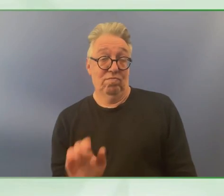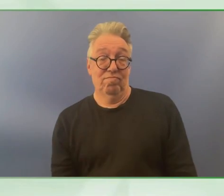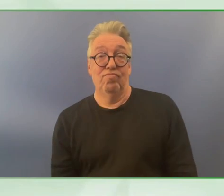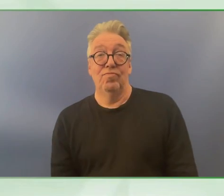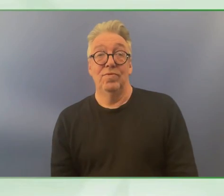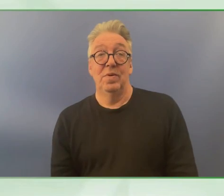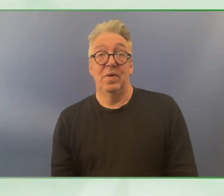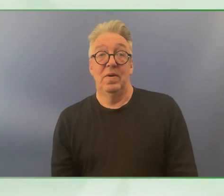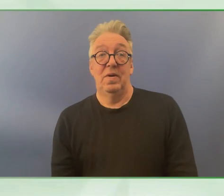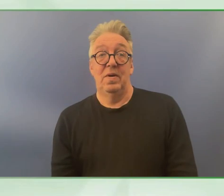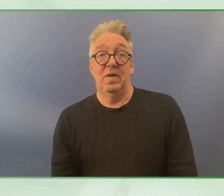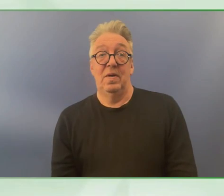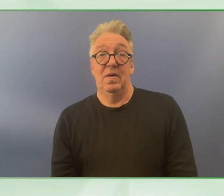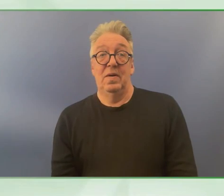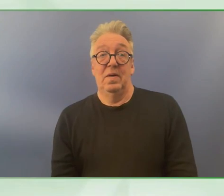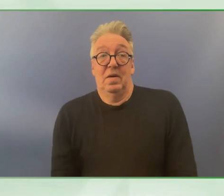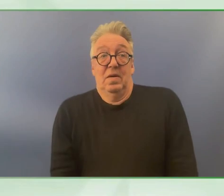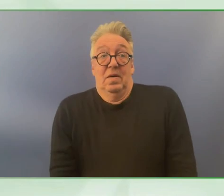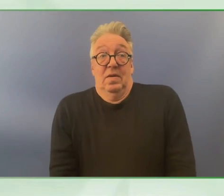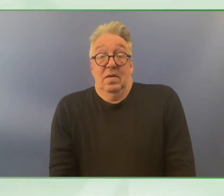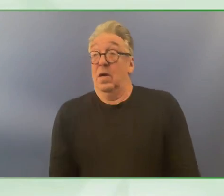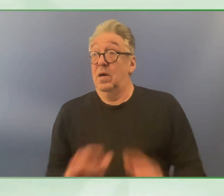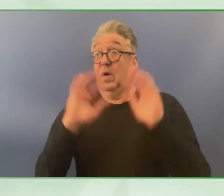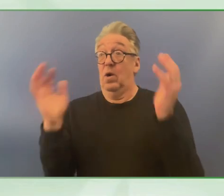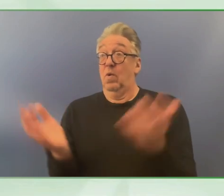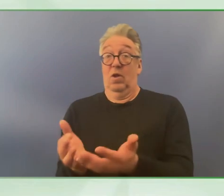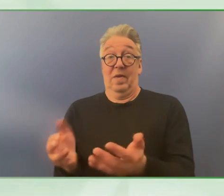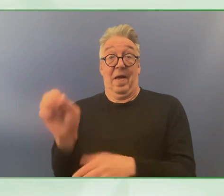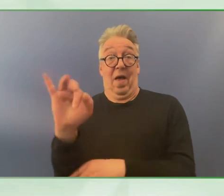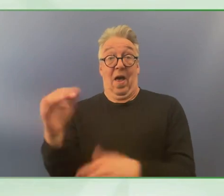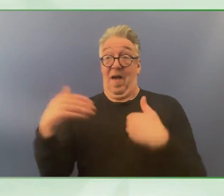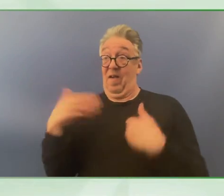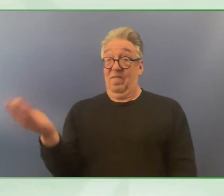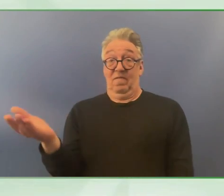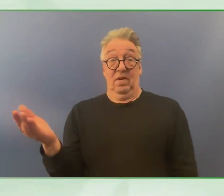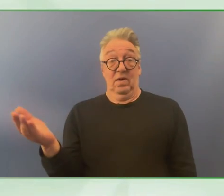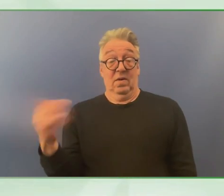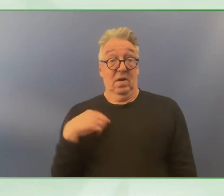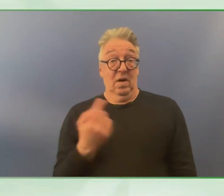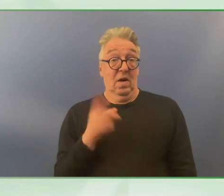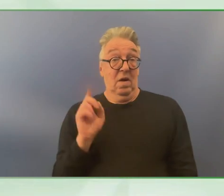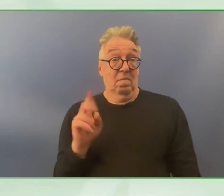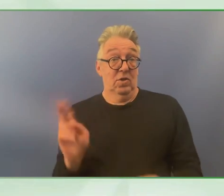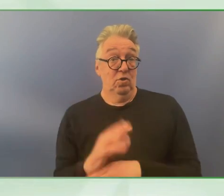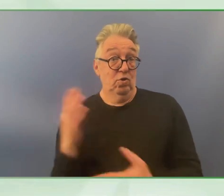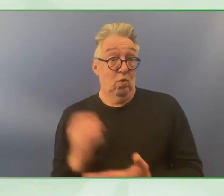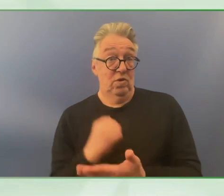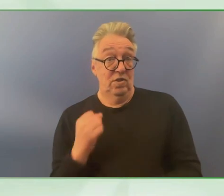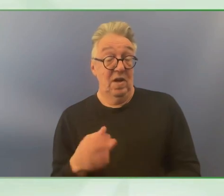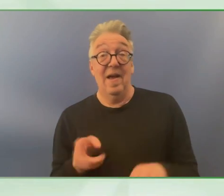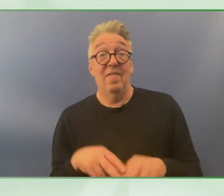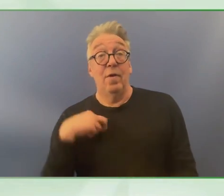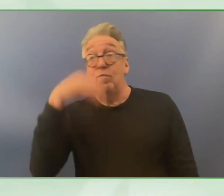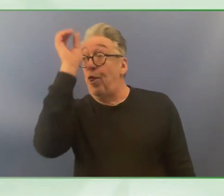not even not avoiding. We should embrace it, because at the end of the day, if organizations of persons with disability, we don't know about what AI